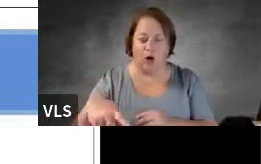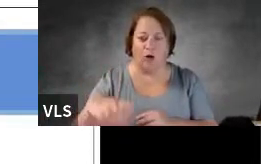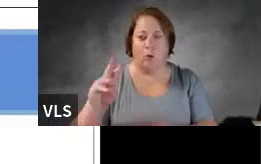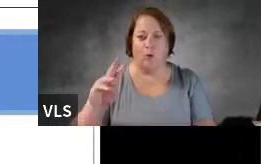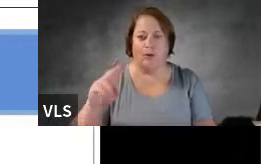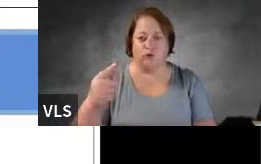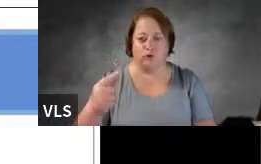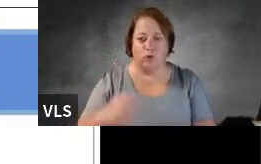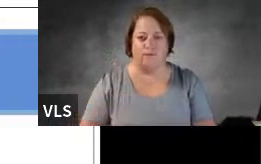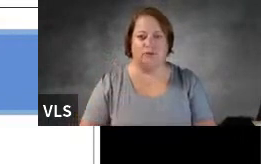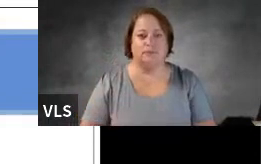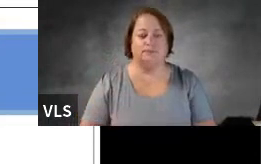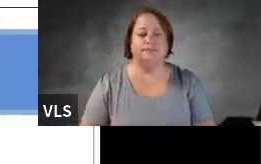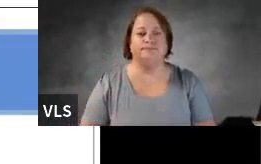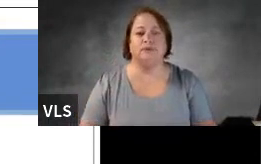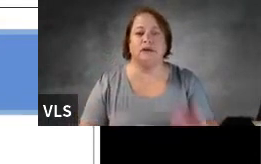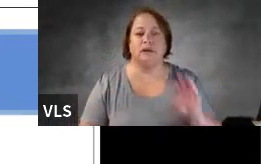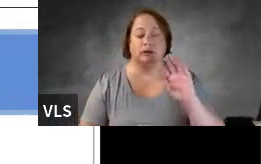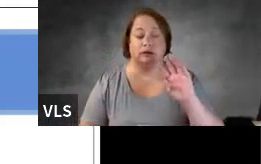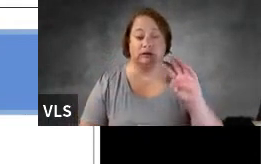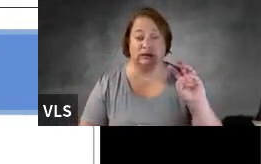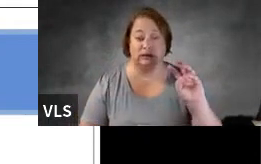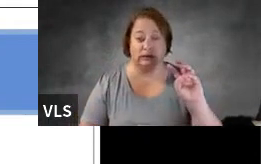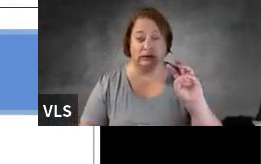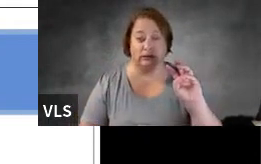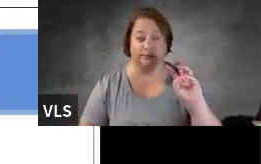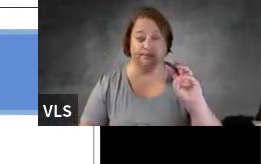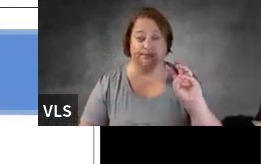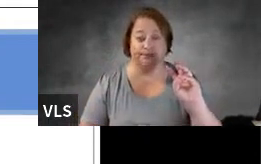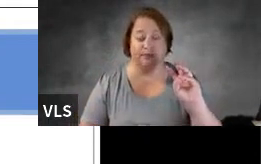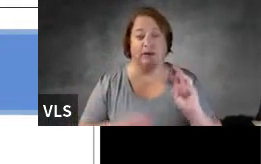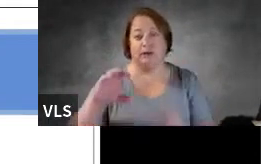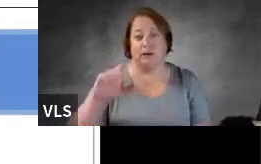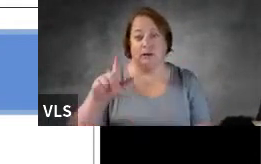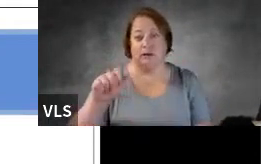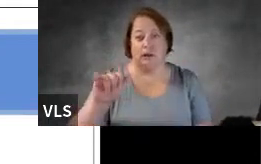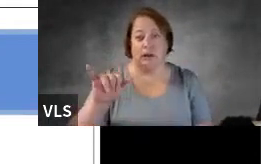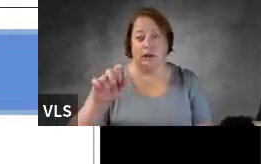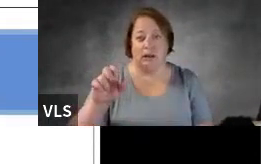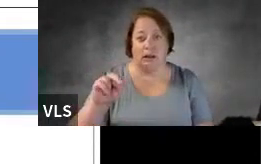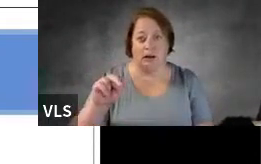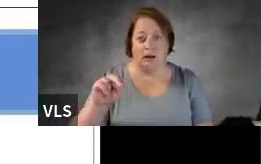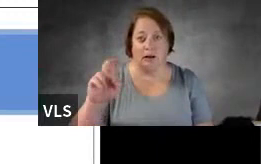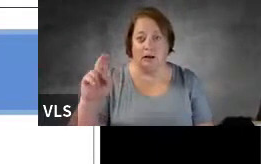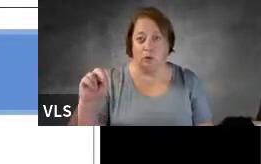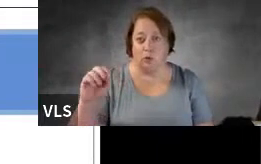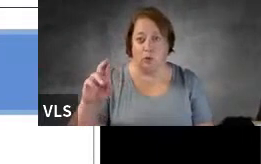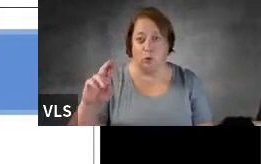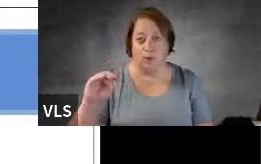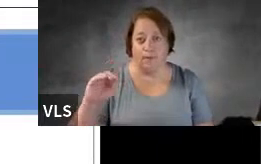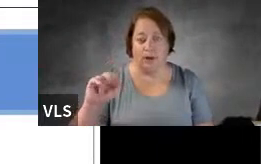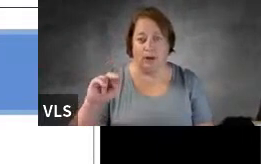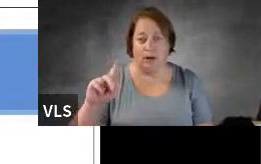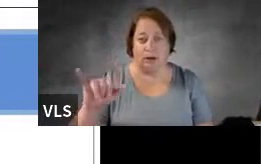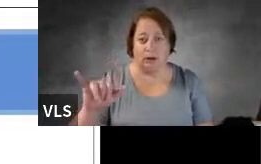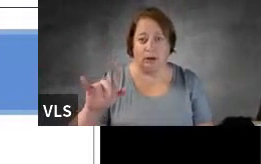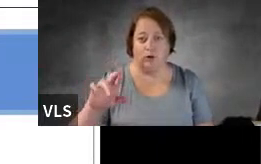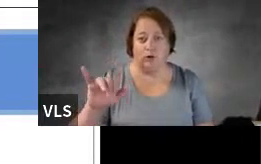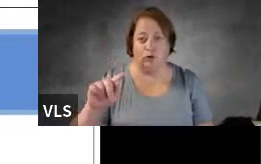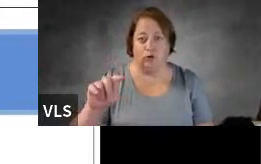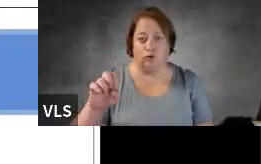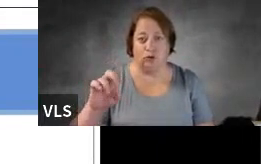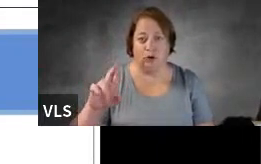Webster Groves. Sub-district 6 is Clayton, Normandy, Rittner,